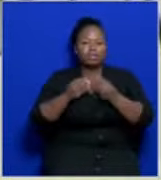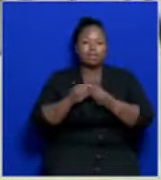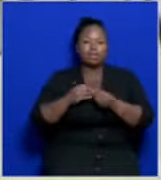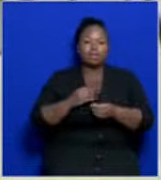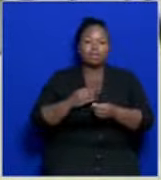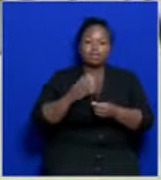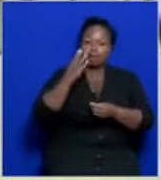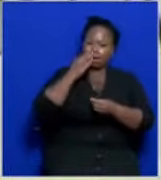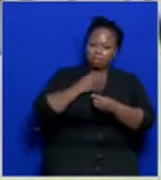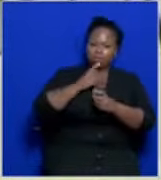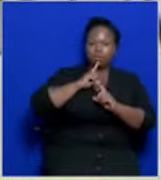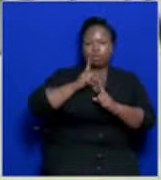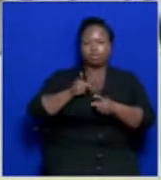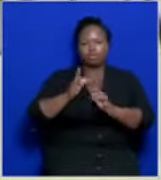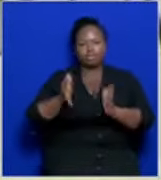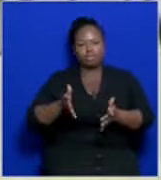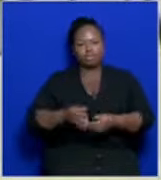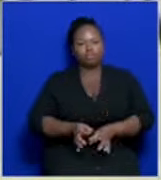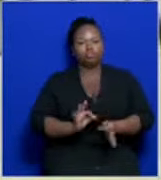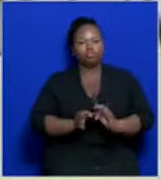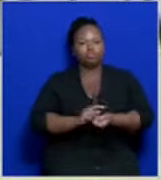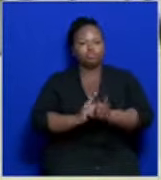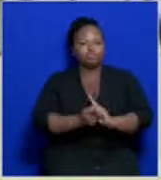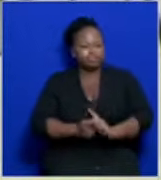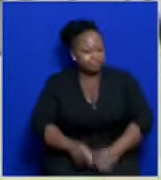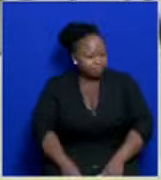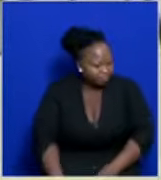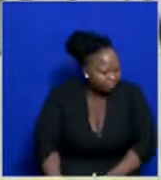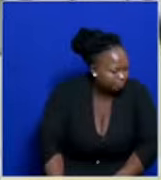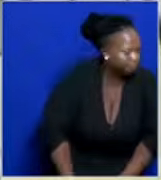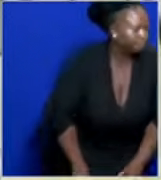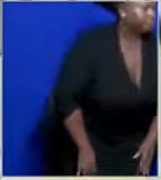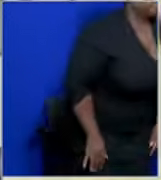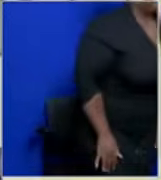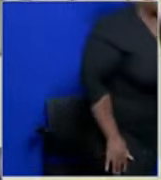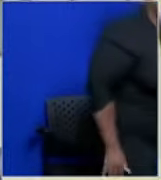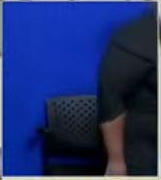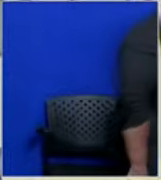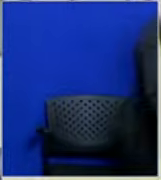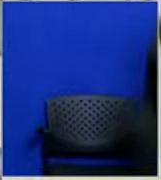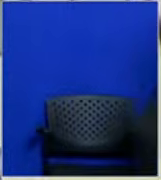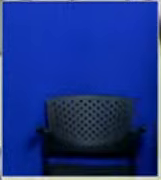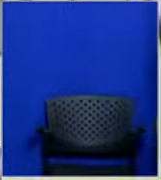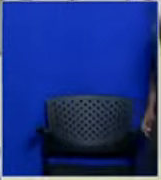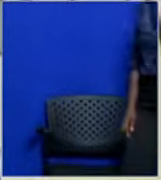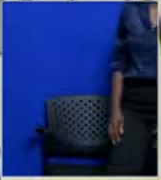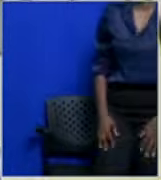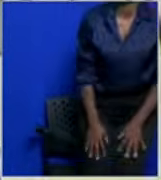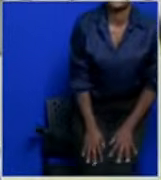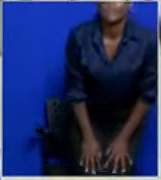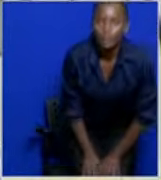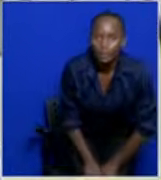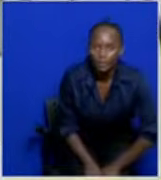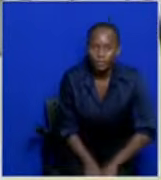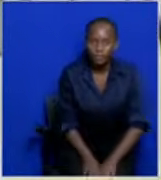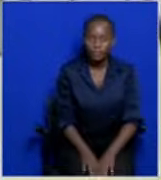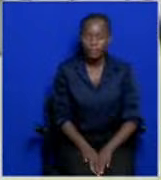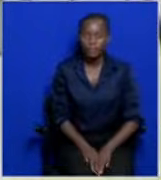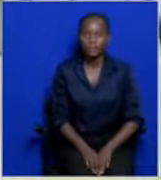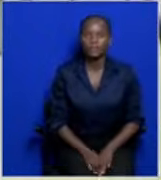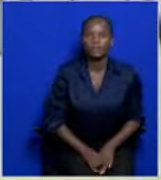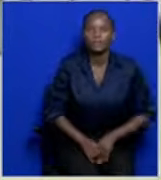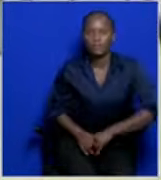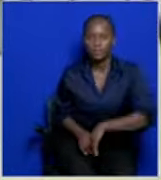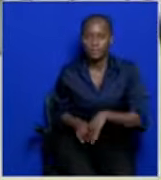the meetings, I don't know if I have addressed it in some other places. He was not talking about this